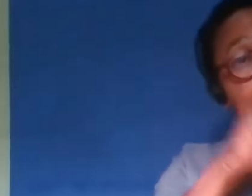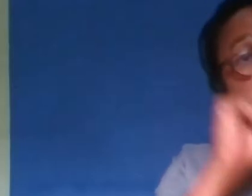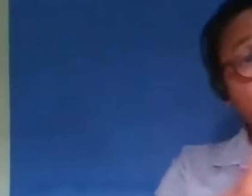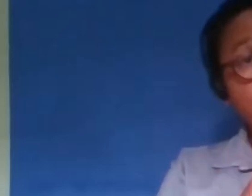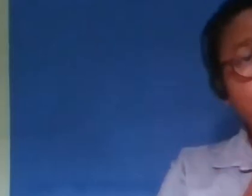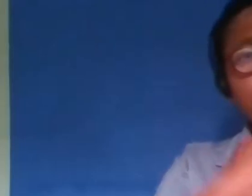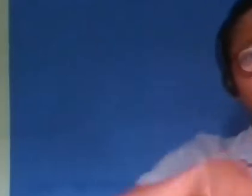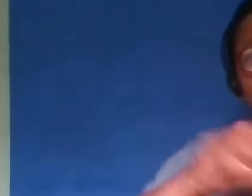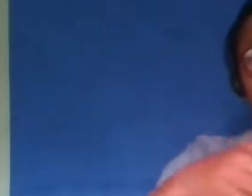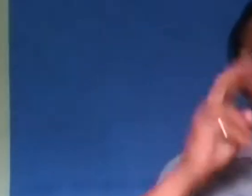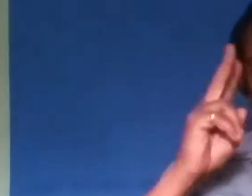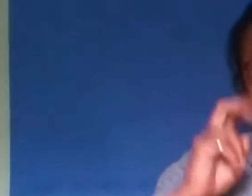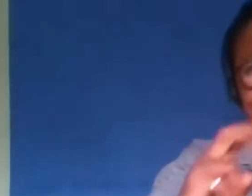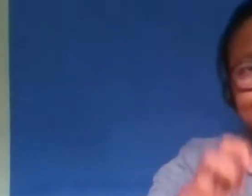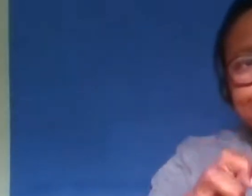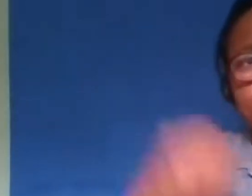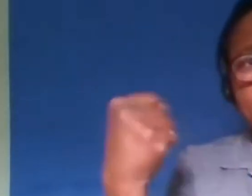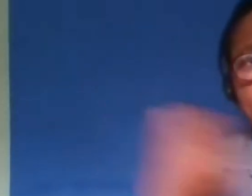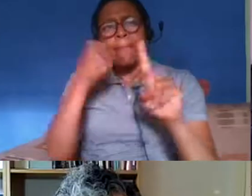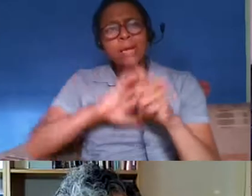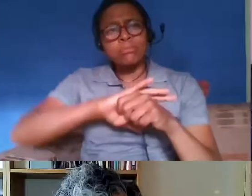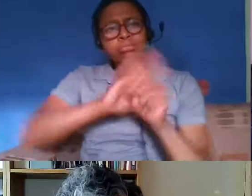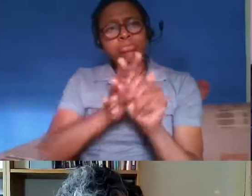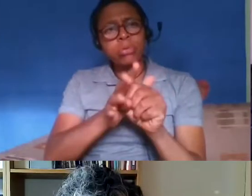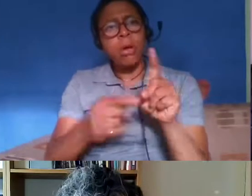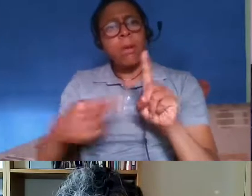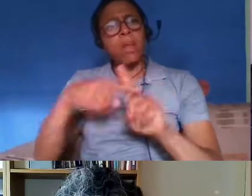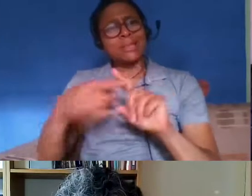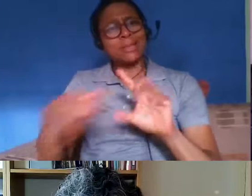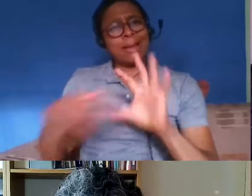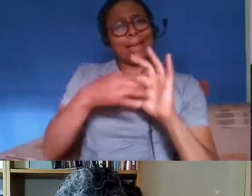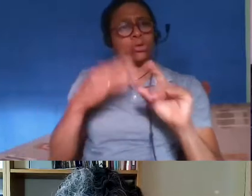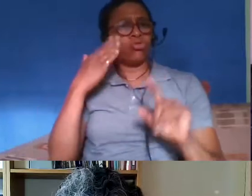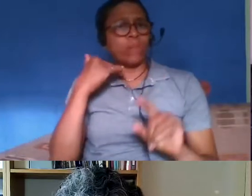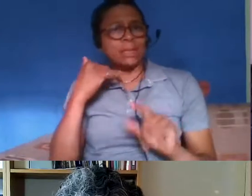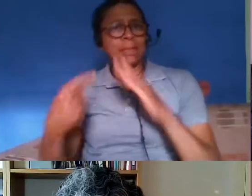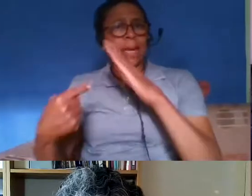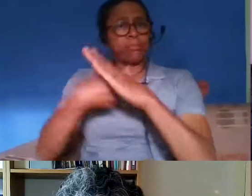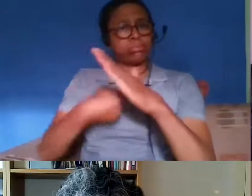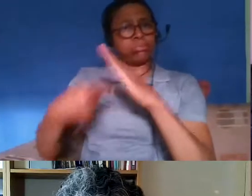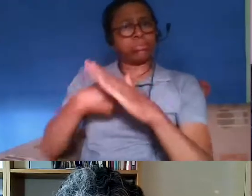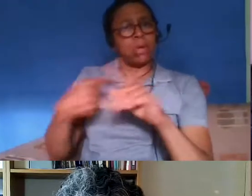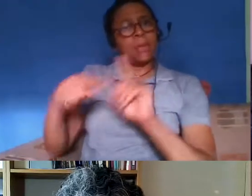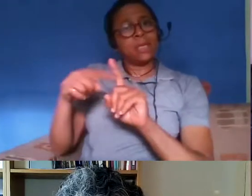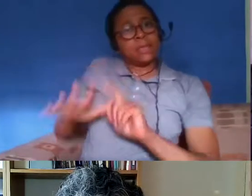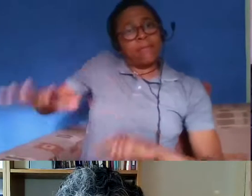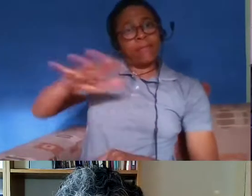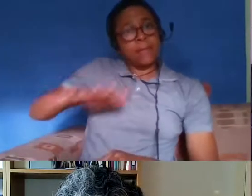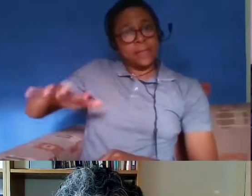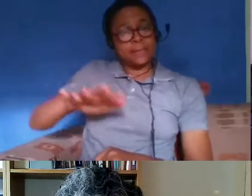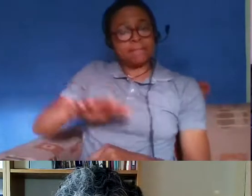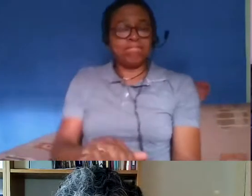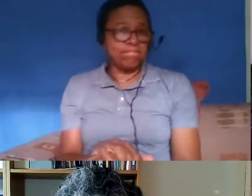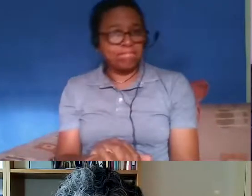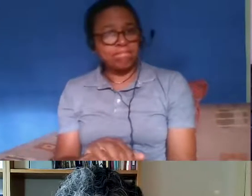inequality and the impact of coronavirus on the uk's immigration system on migrant migrants and their families and